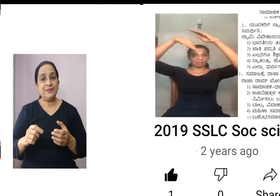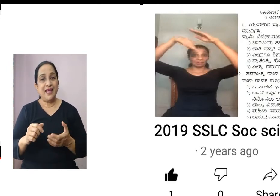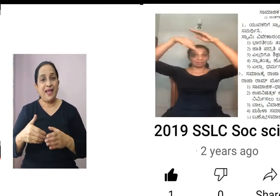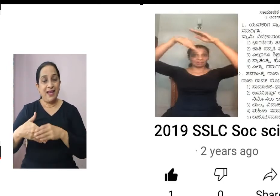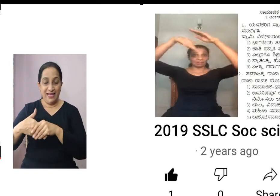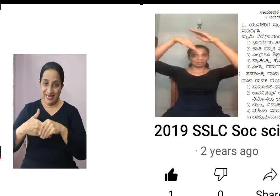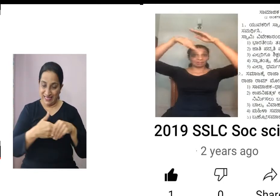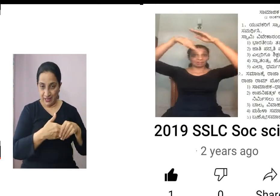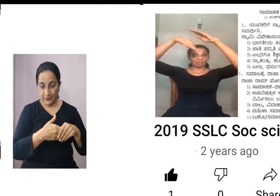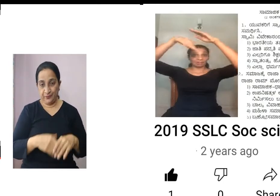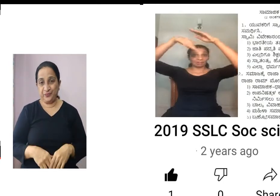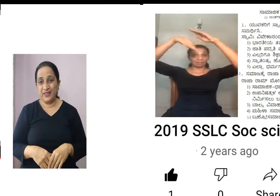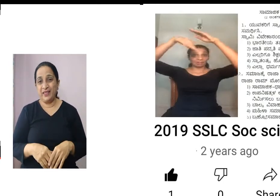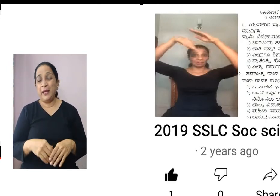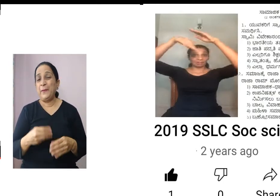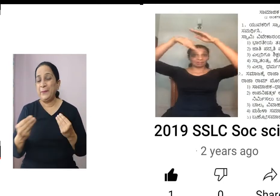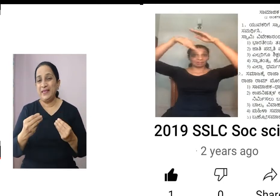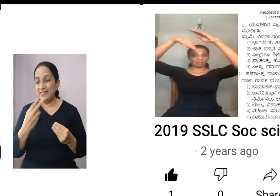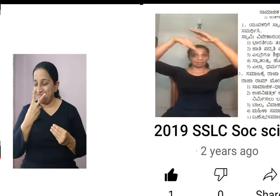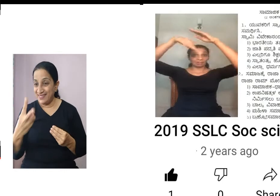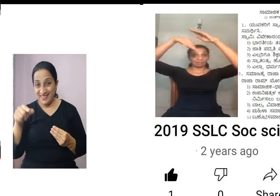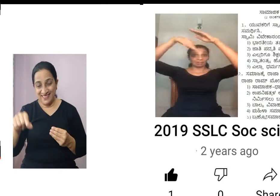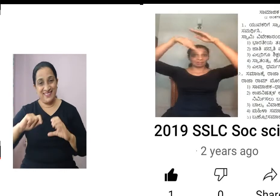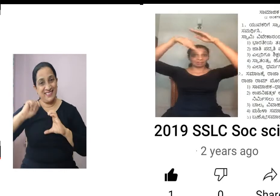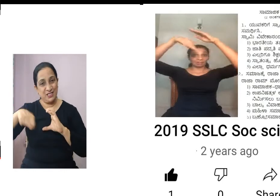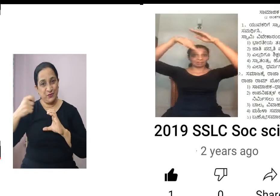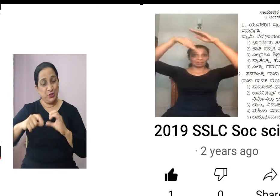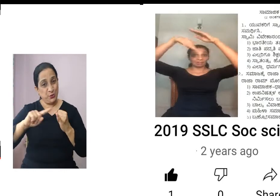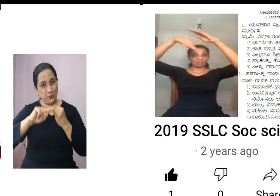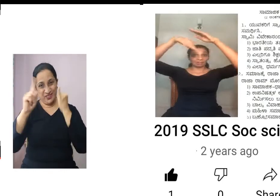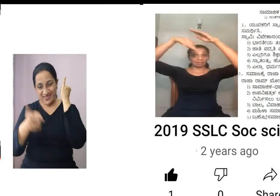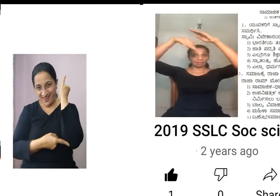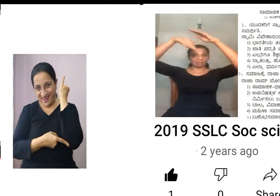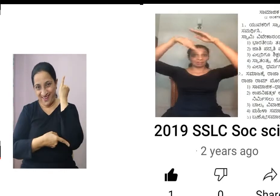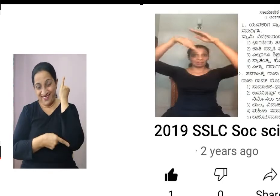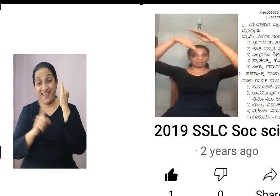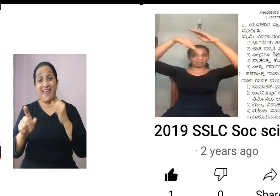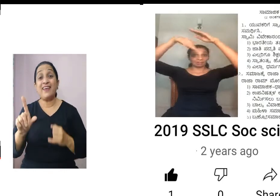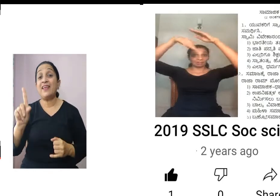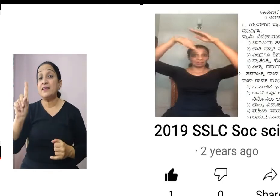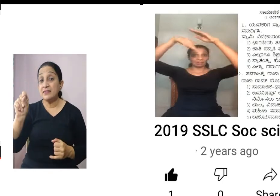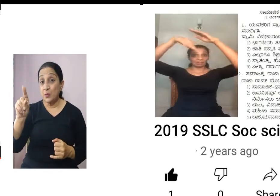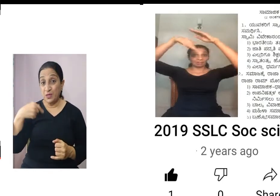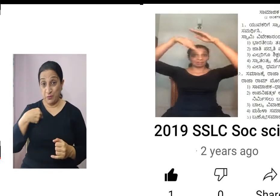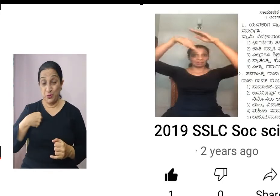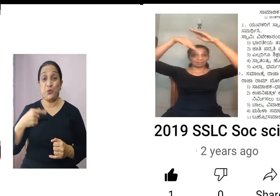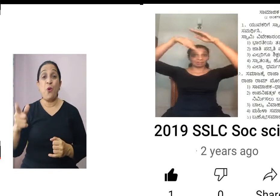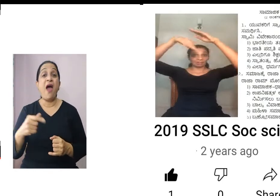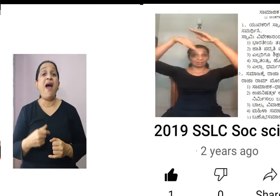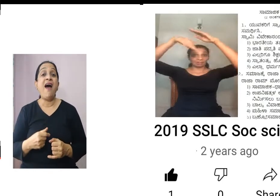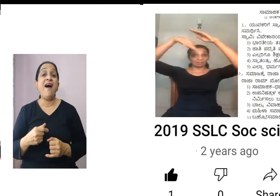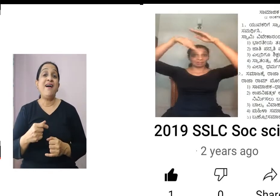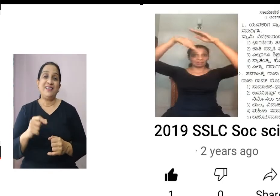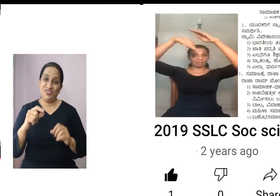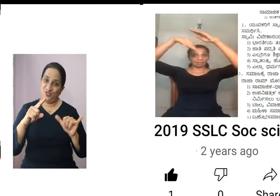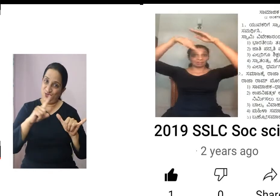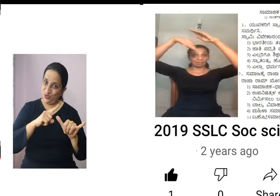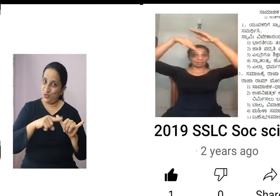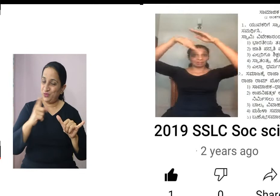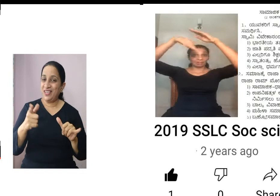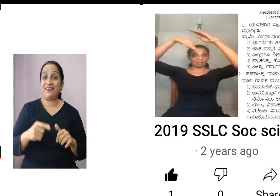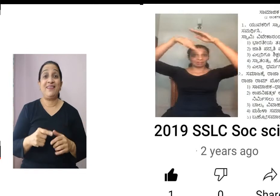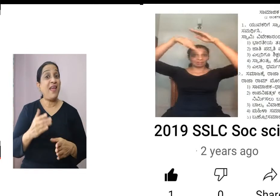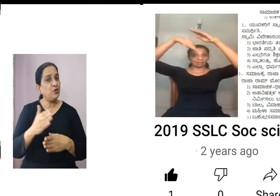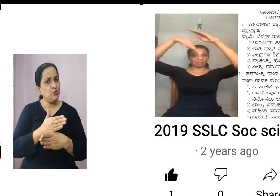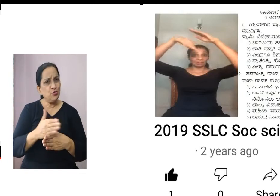video till the end and subscribe to our channel and share it with all your deaf